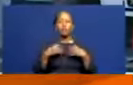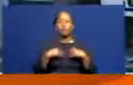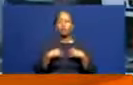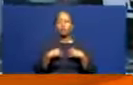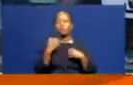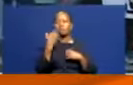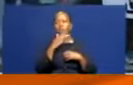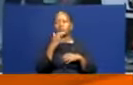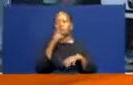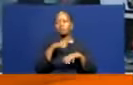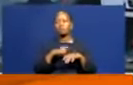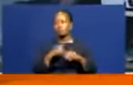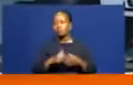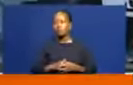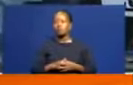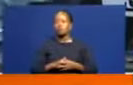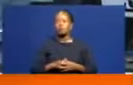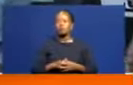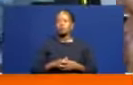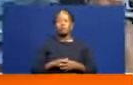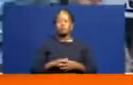moment.